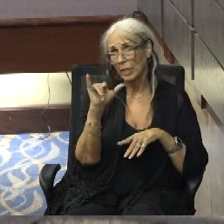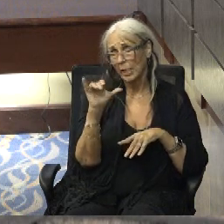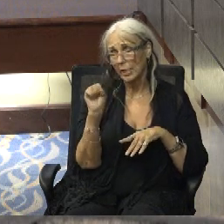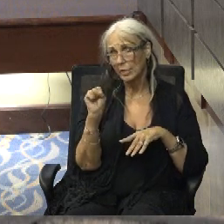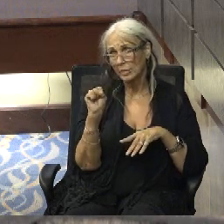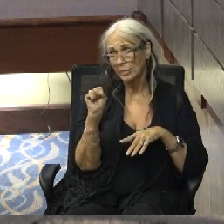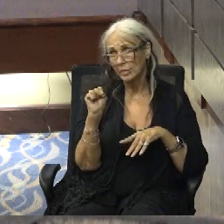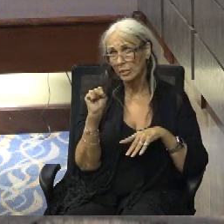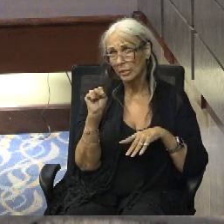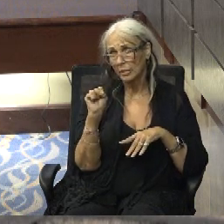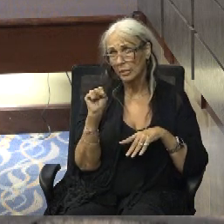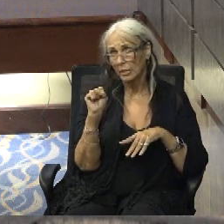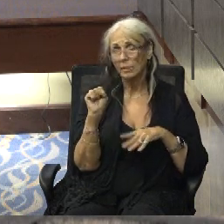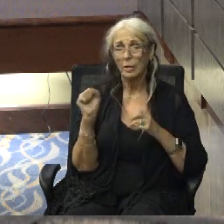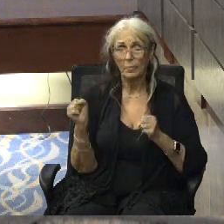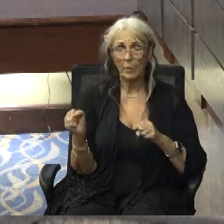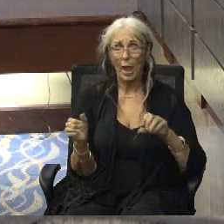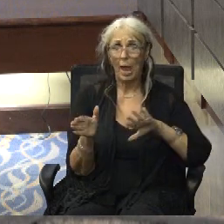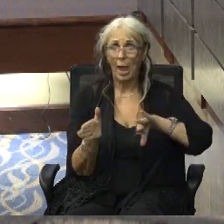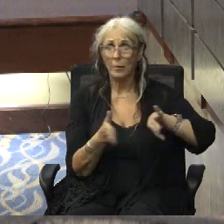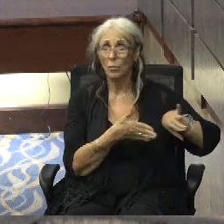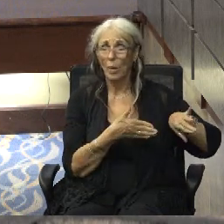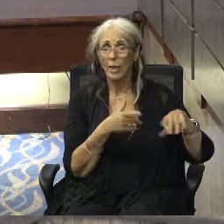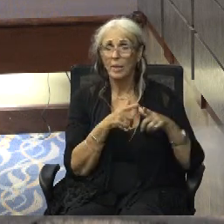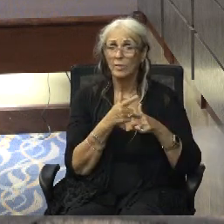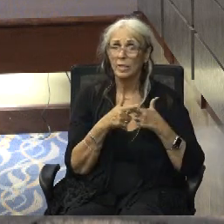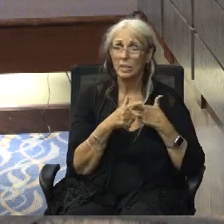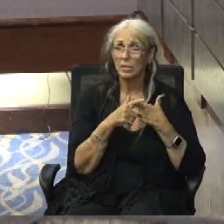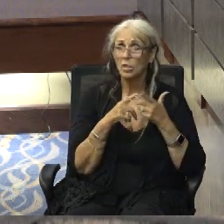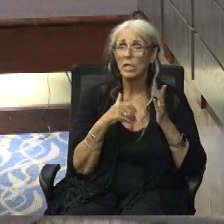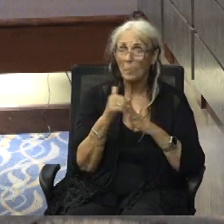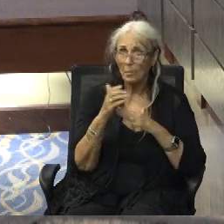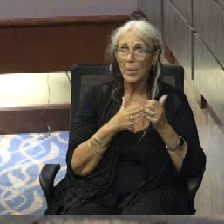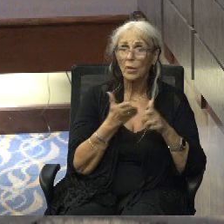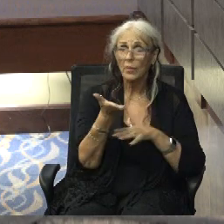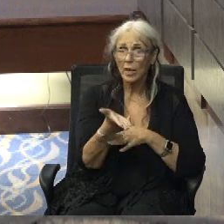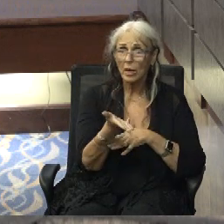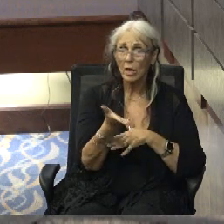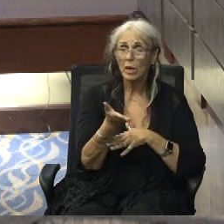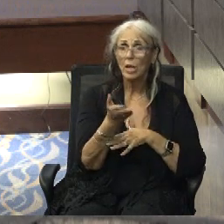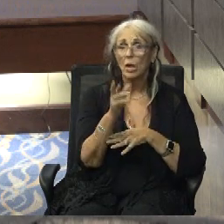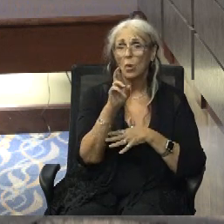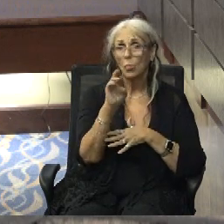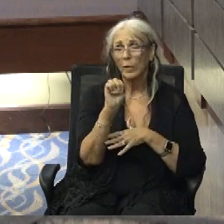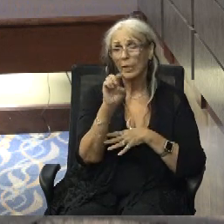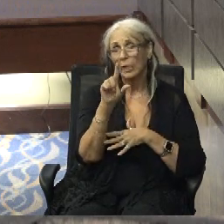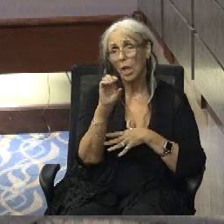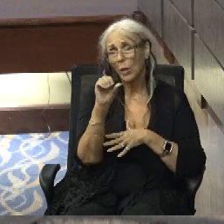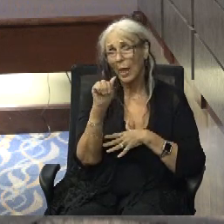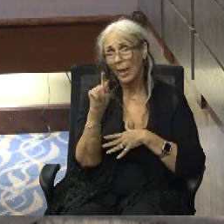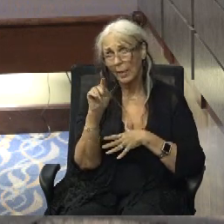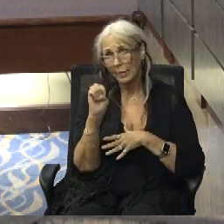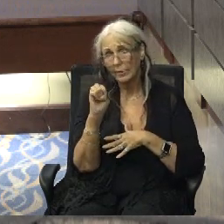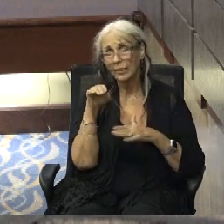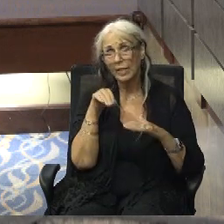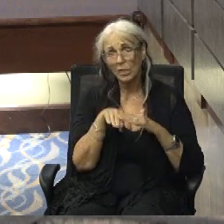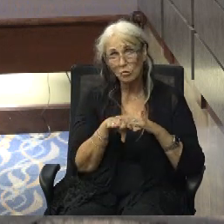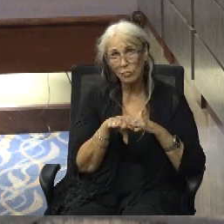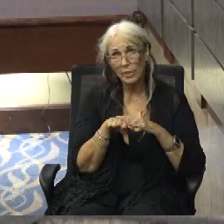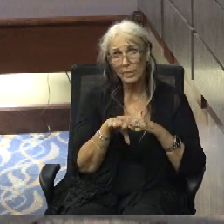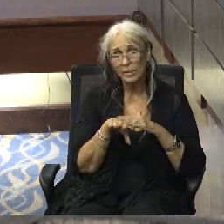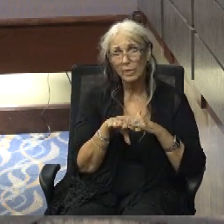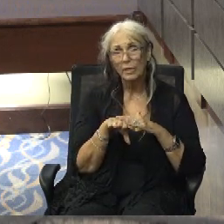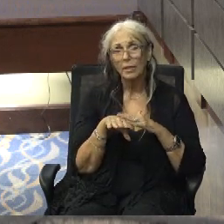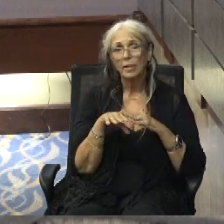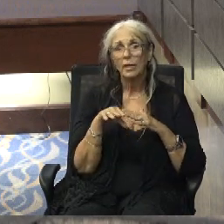are moved out of the way, where you could potentially build on that, you could relocate the entry into it. It just takes it off the